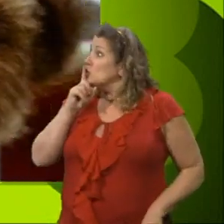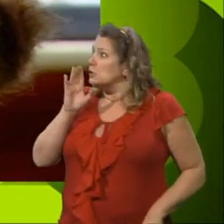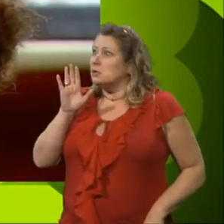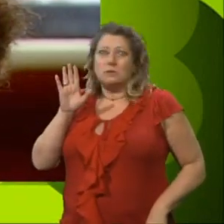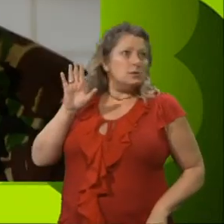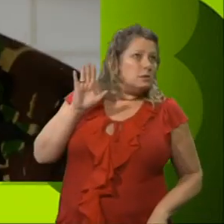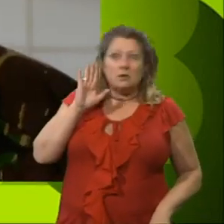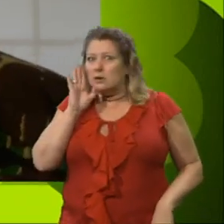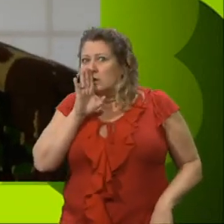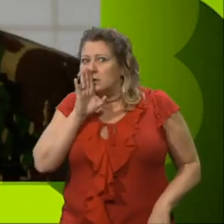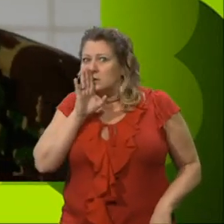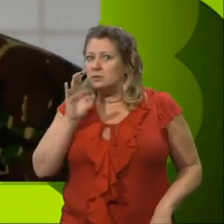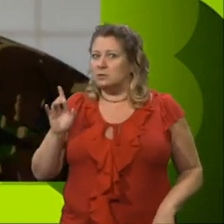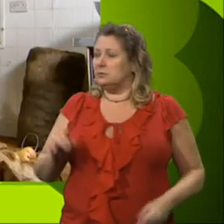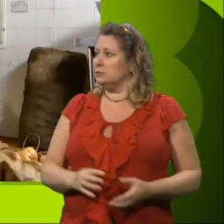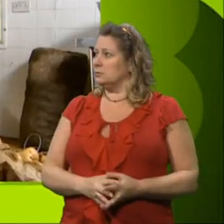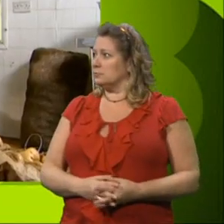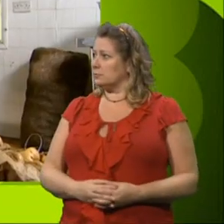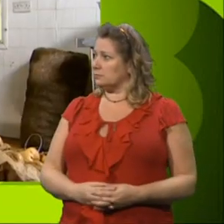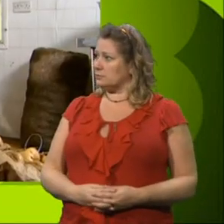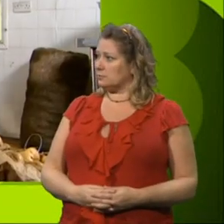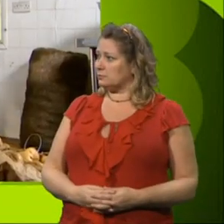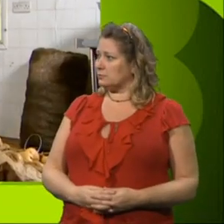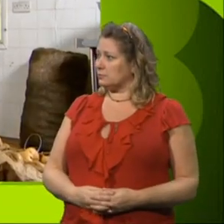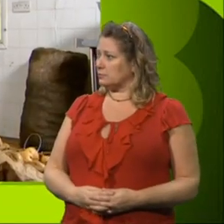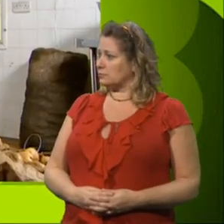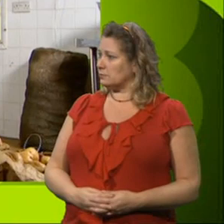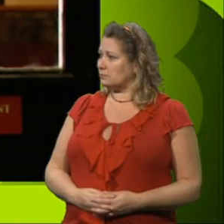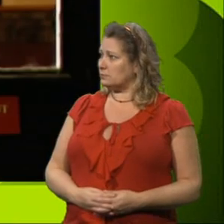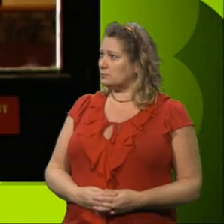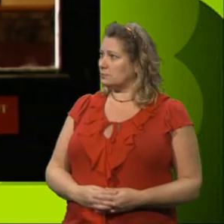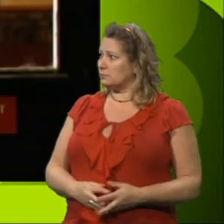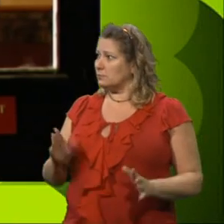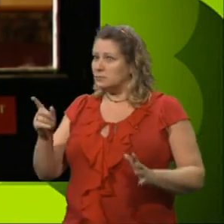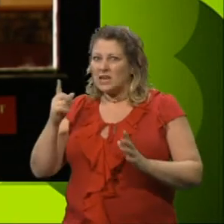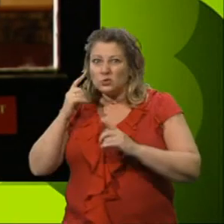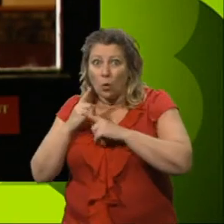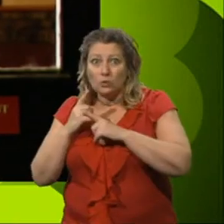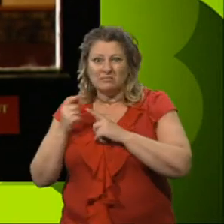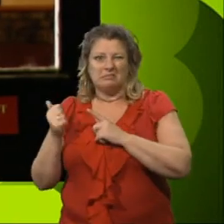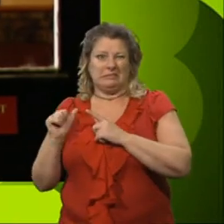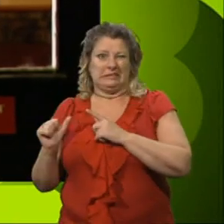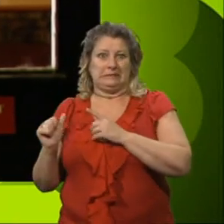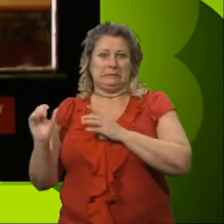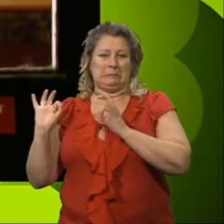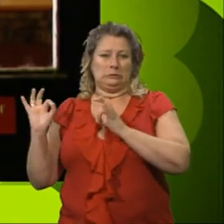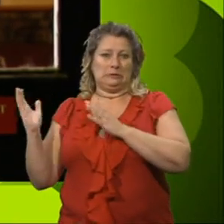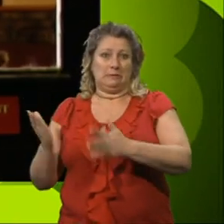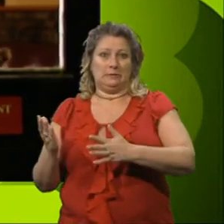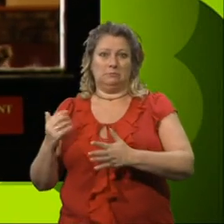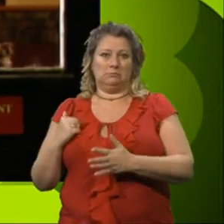Hello? Can you talk? Everything is going to plan. Yes, the special delivery has arrived. I'm keeping